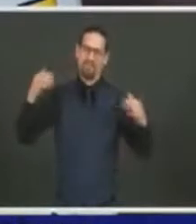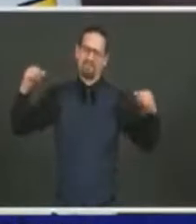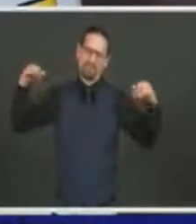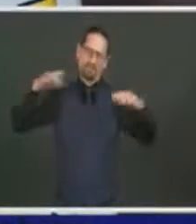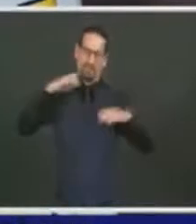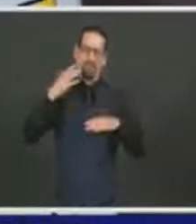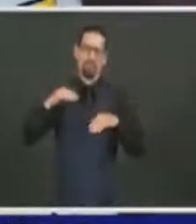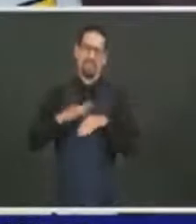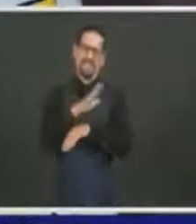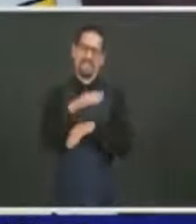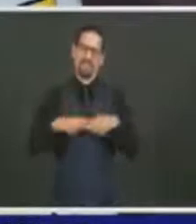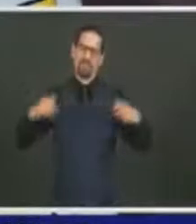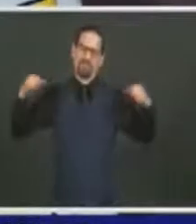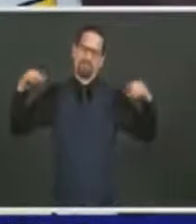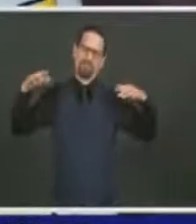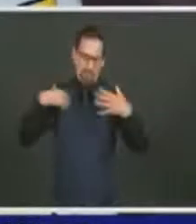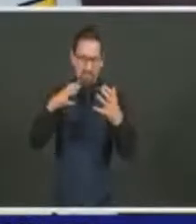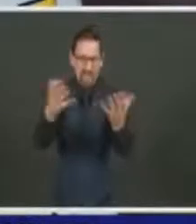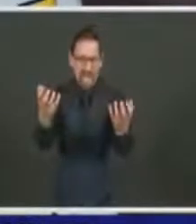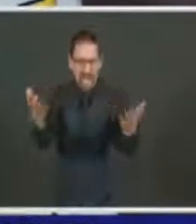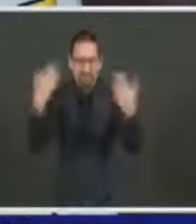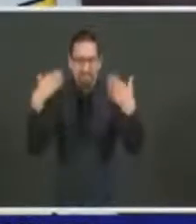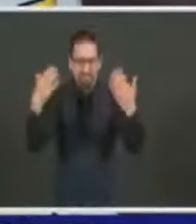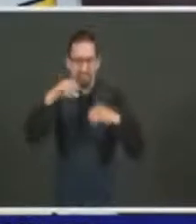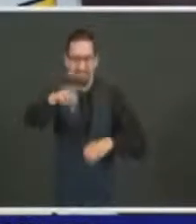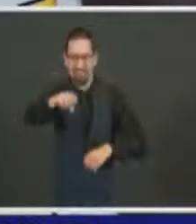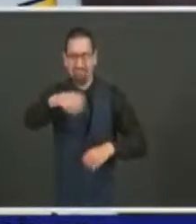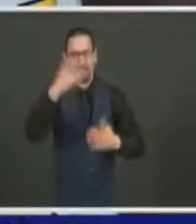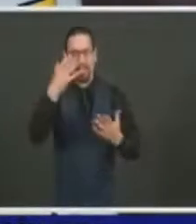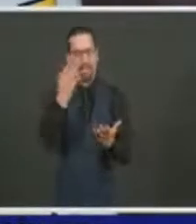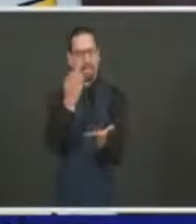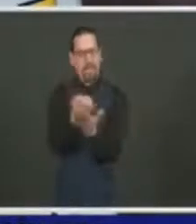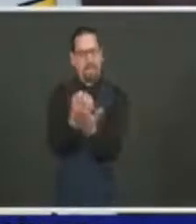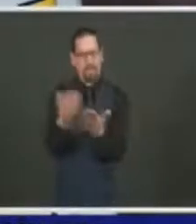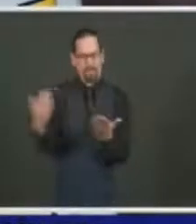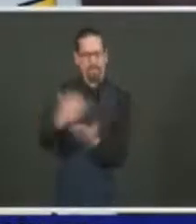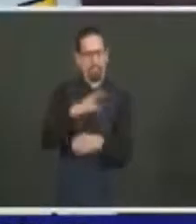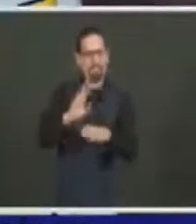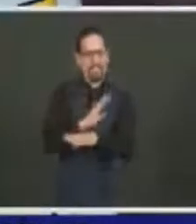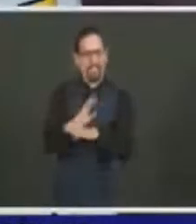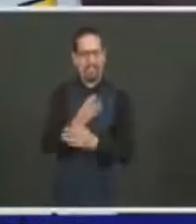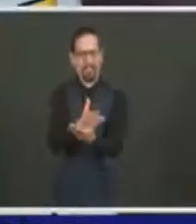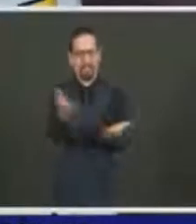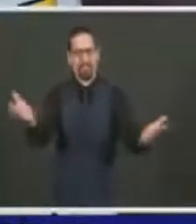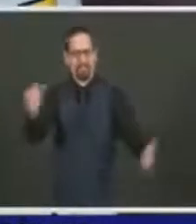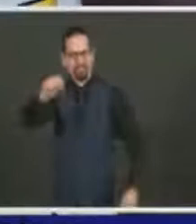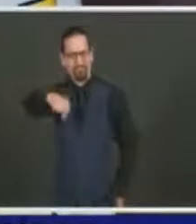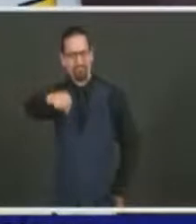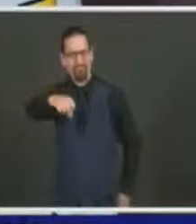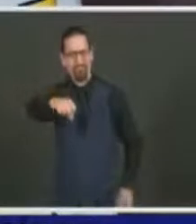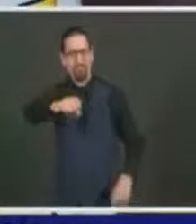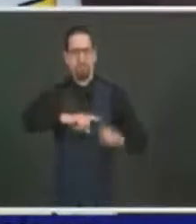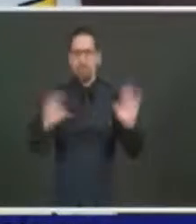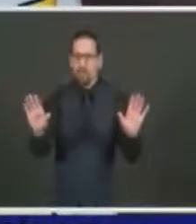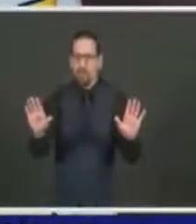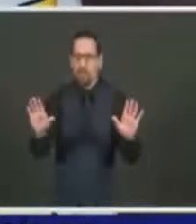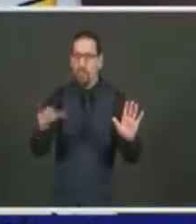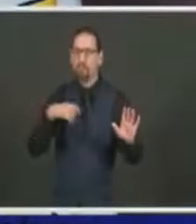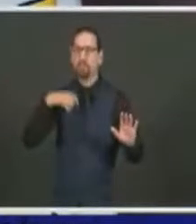Like I want folks to come and spend money in our restaurants and enjoy our beaches, and as long as they follow our rules.